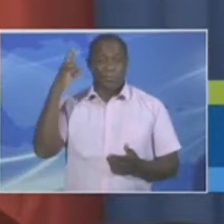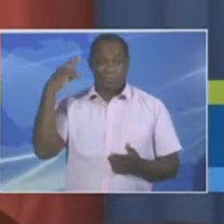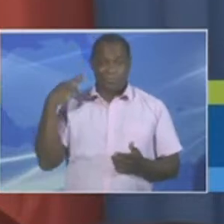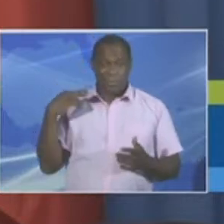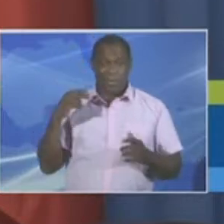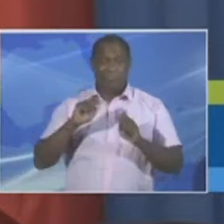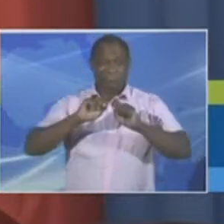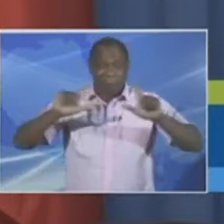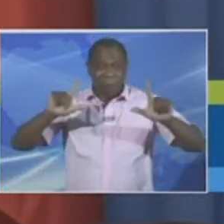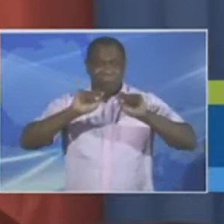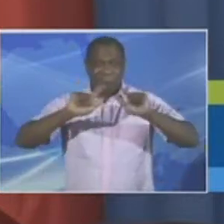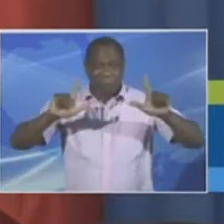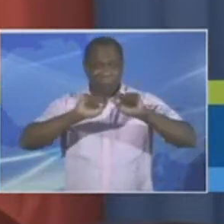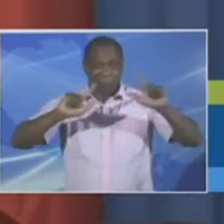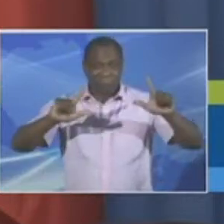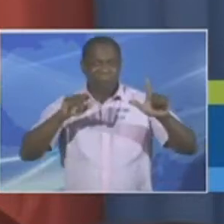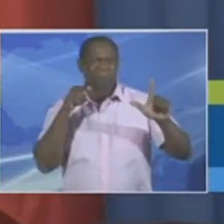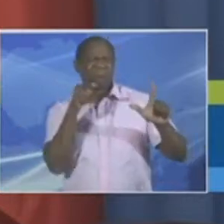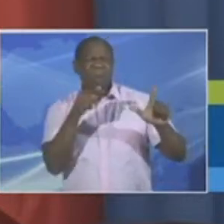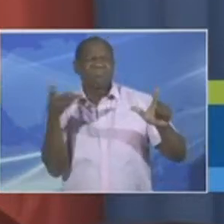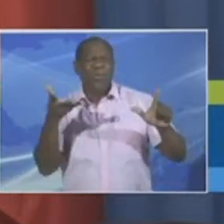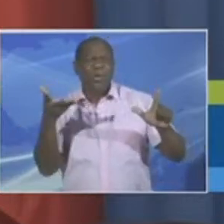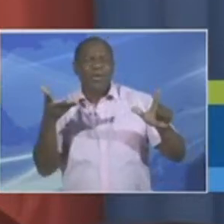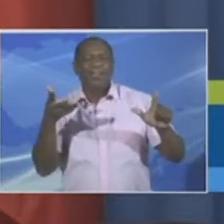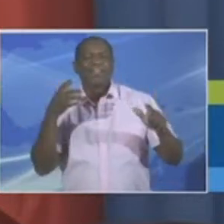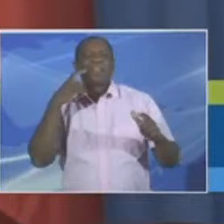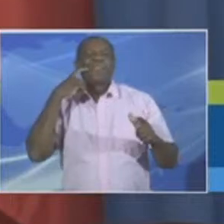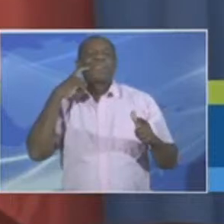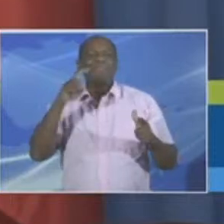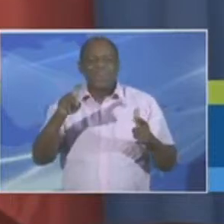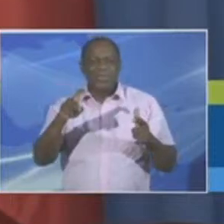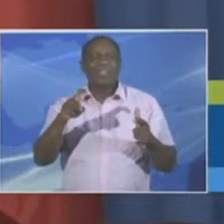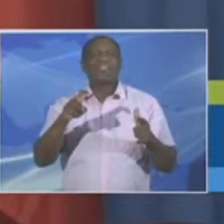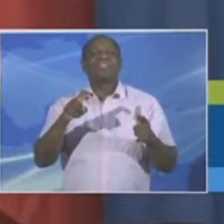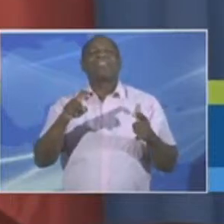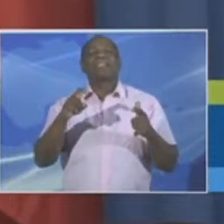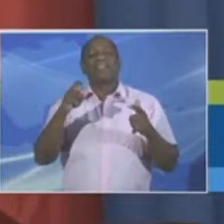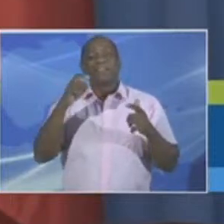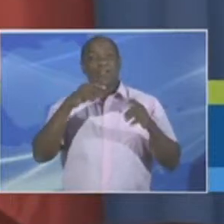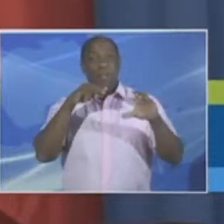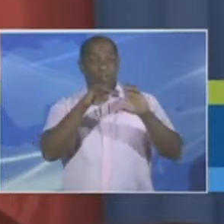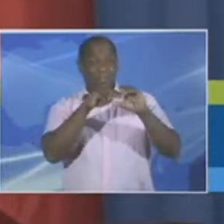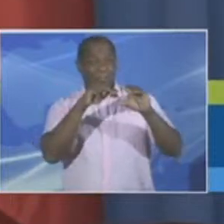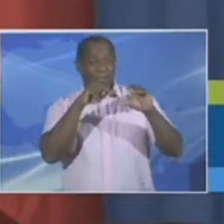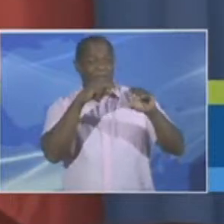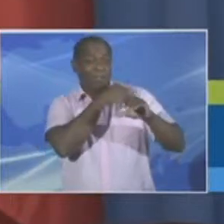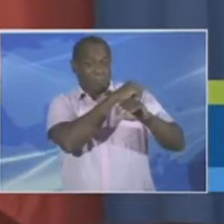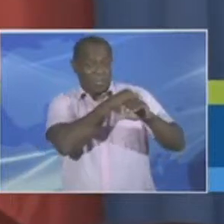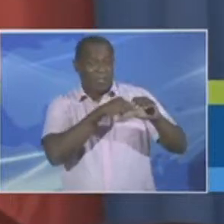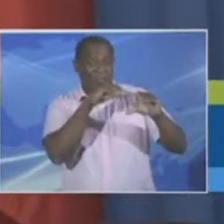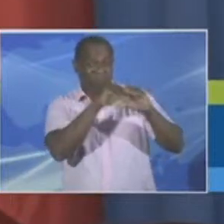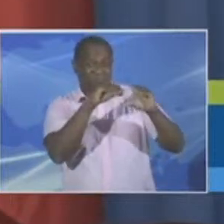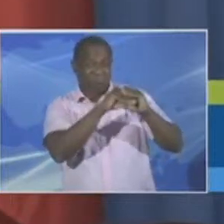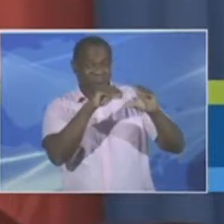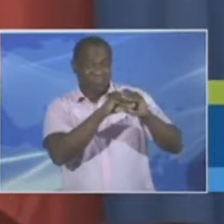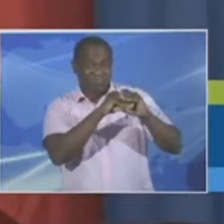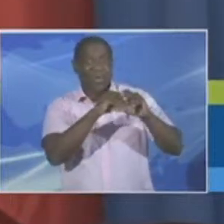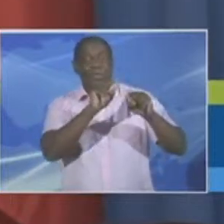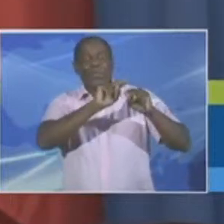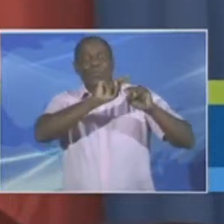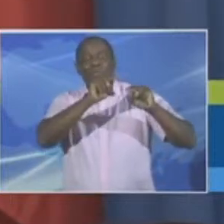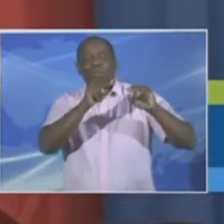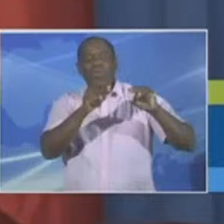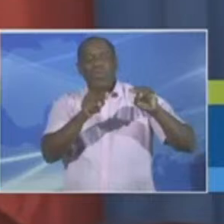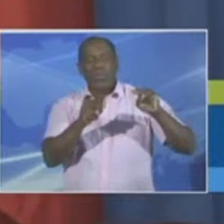seek medical attention early with the approved Ministry of Health guidelines, continue to practice the 3